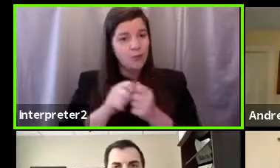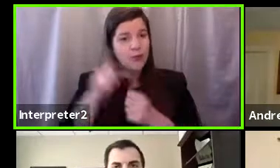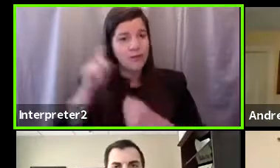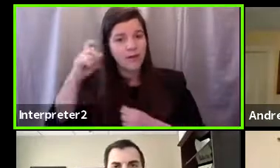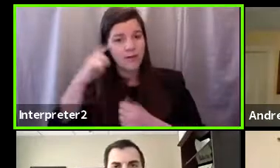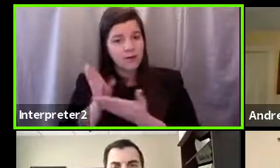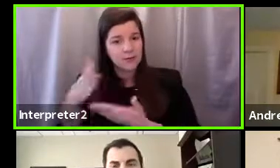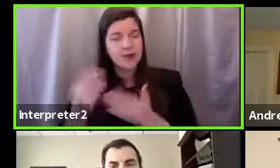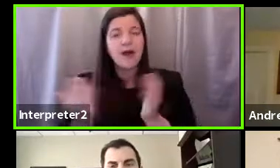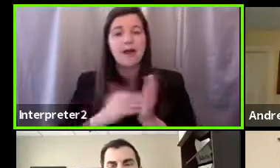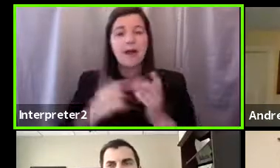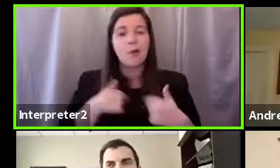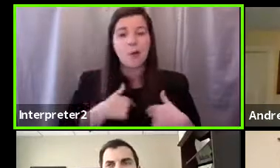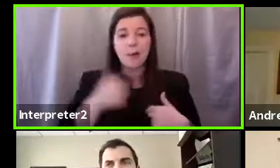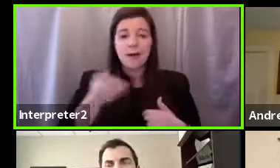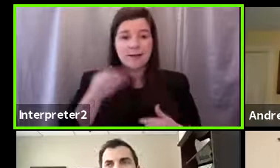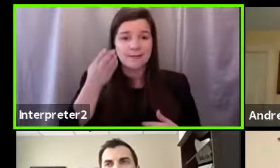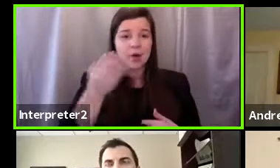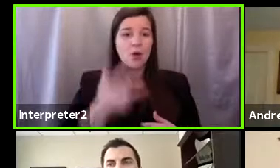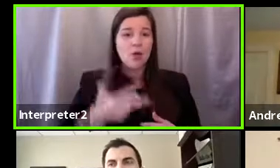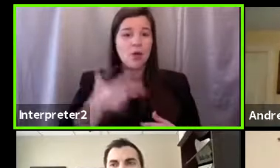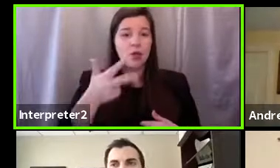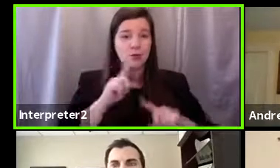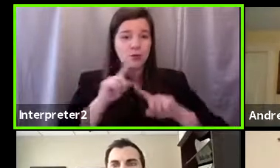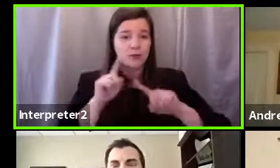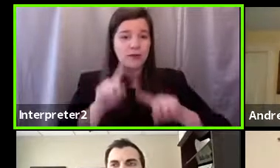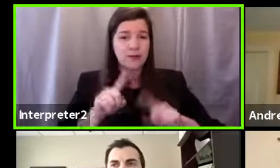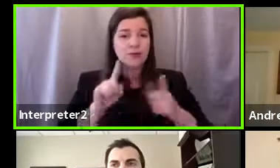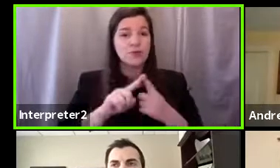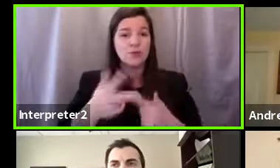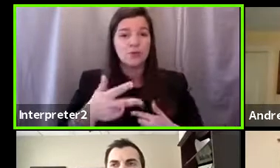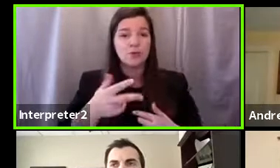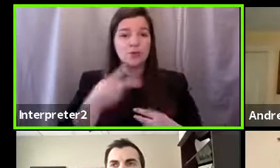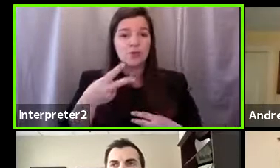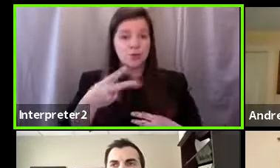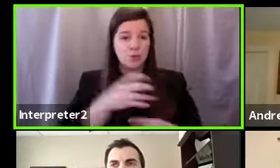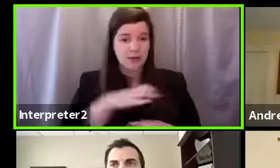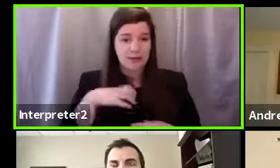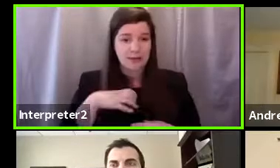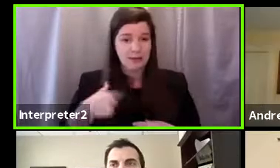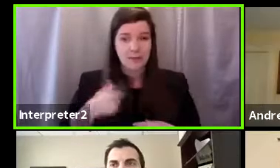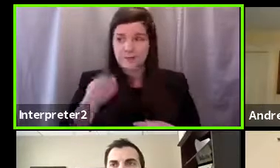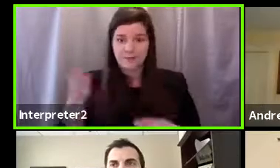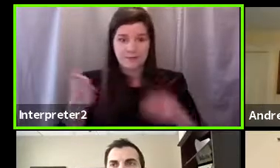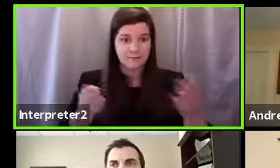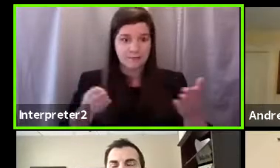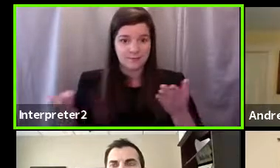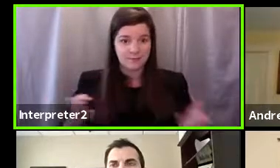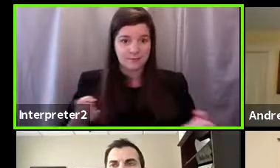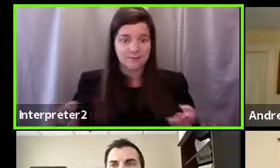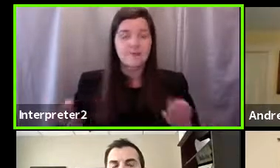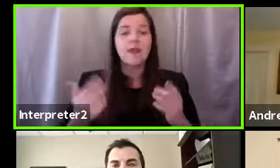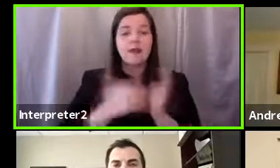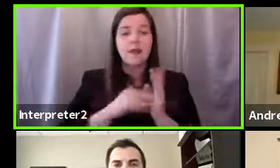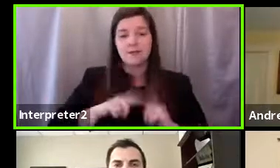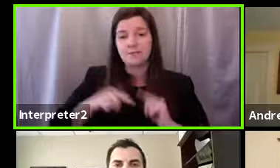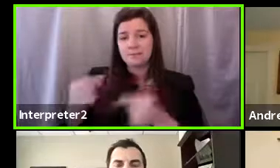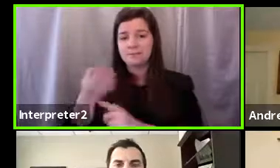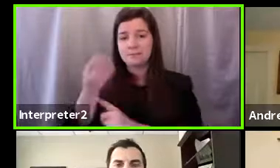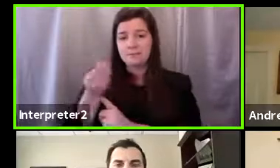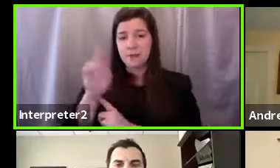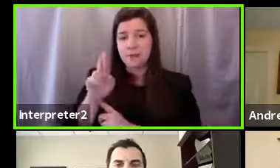3 responses to the 2 committees, and with that, I'll turn it over to Mr. Butler to go through them.